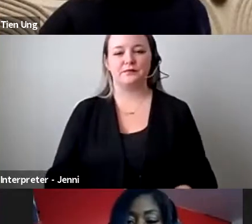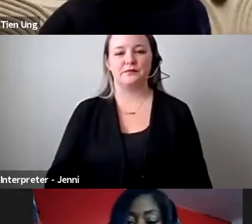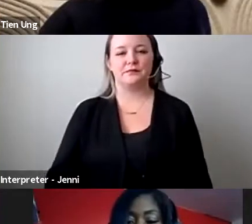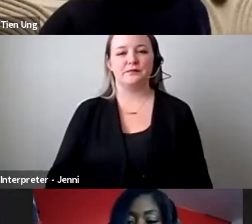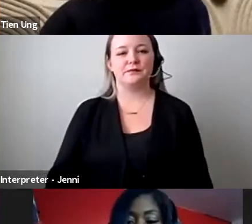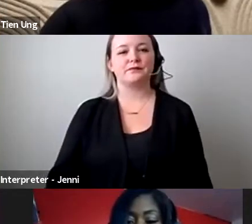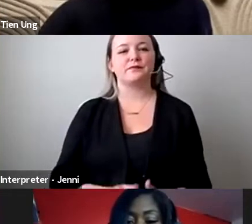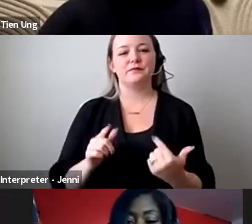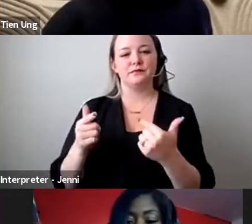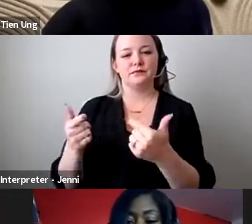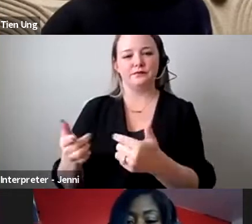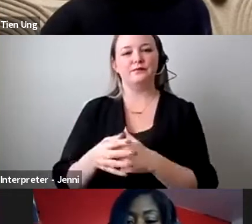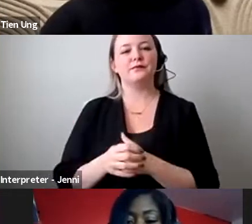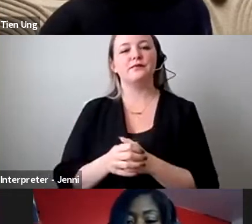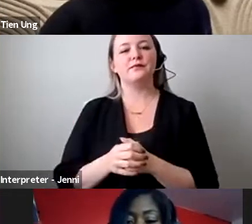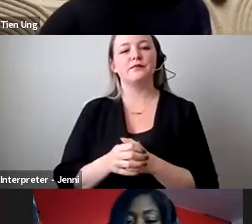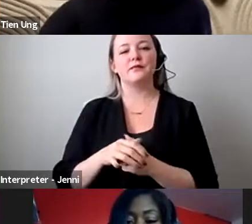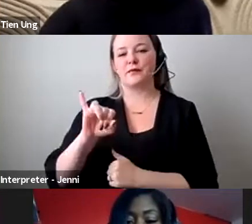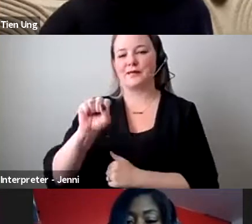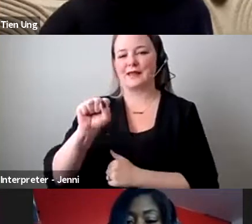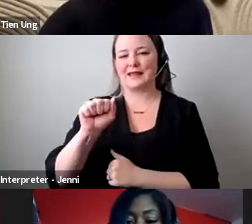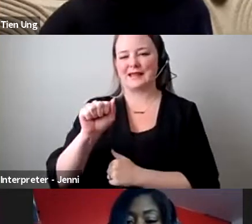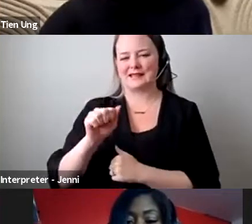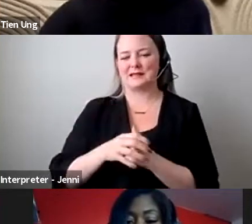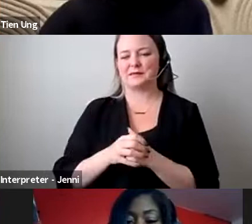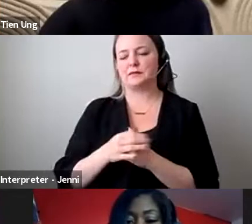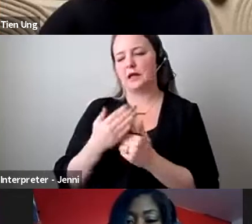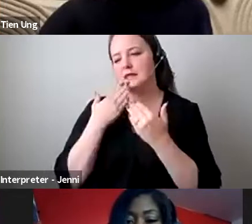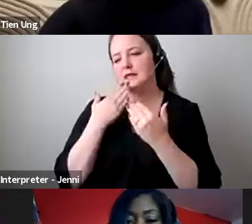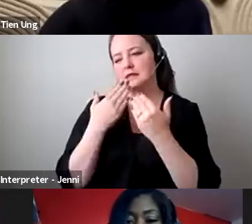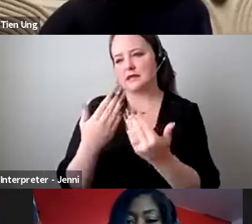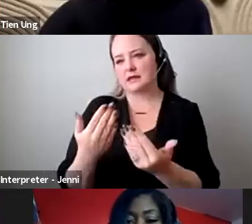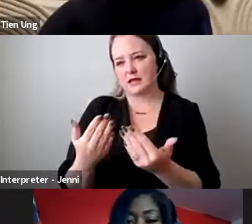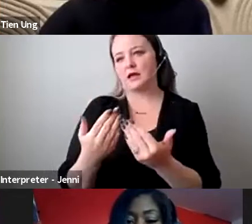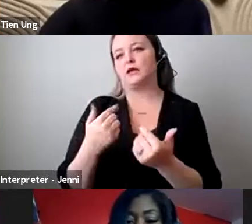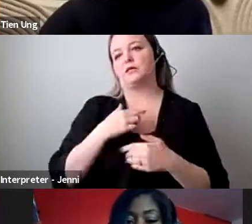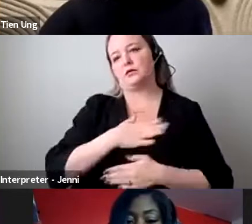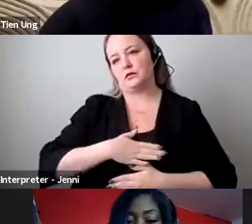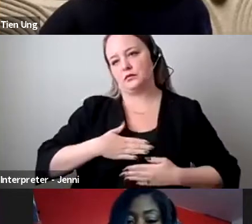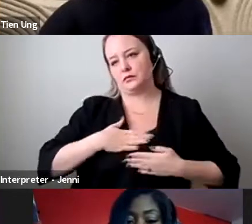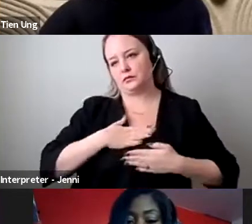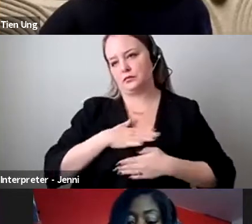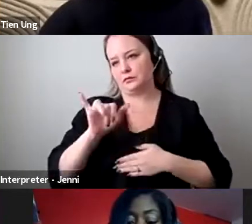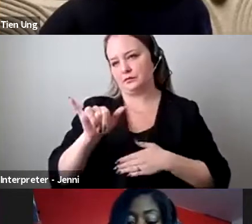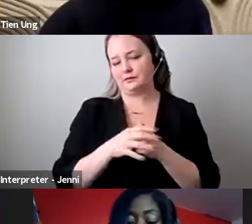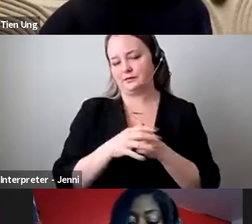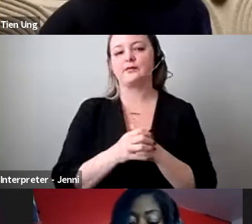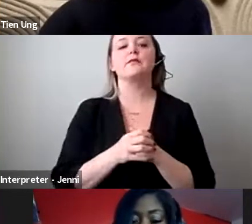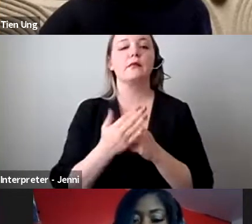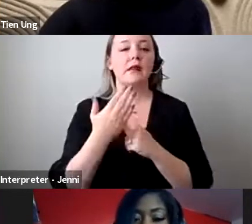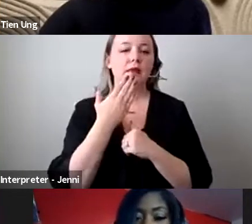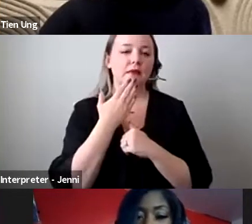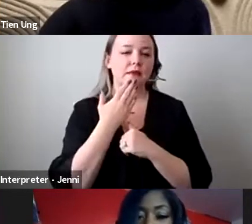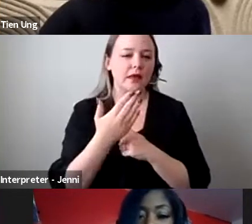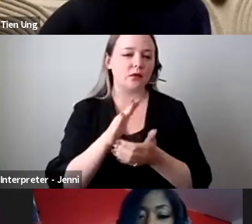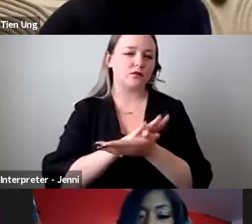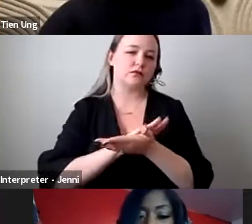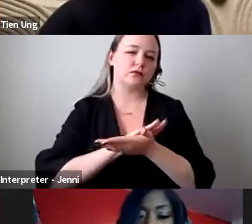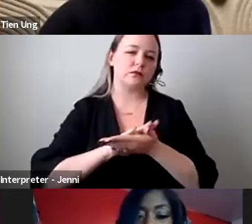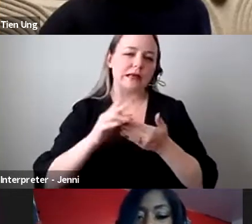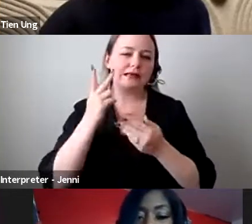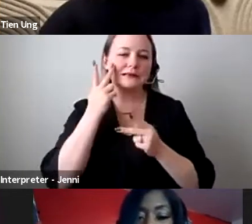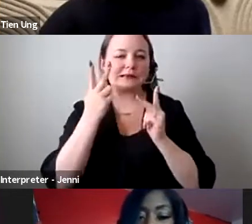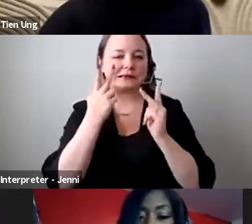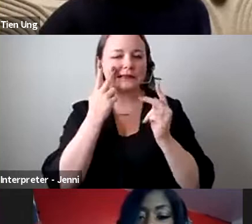Thank you, Karma. Really appreciate that. Good afternoon, everyone. It is so wonderful to see you all here